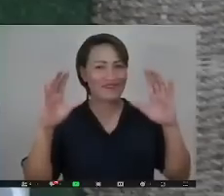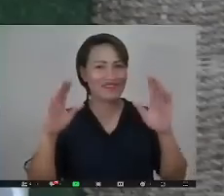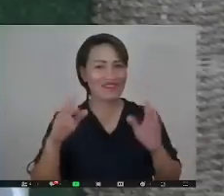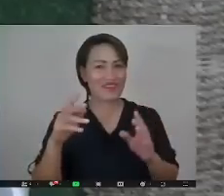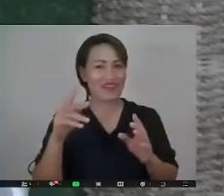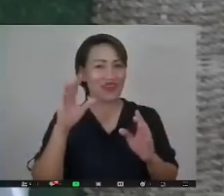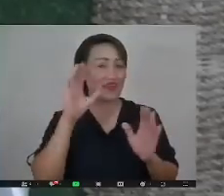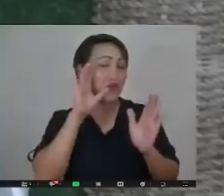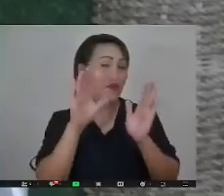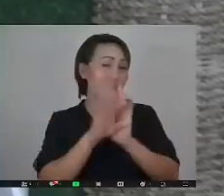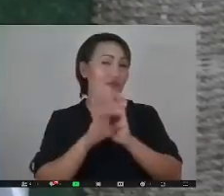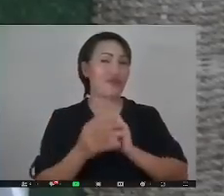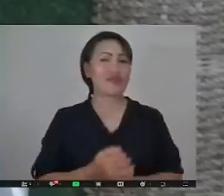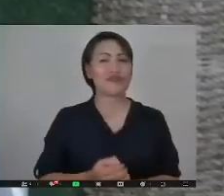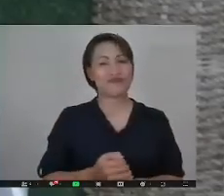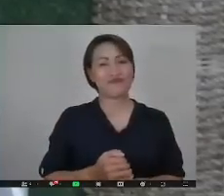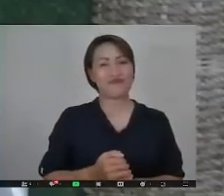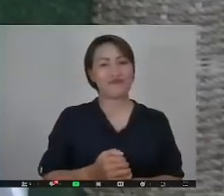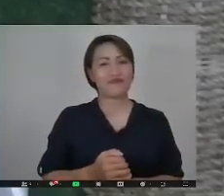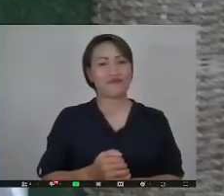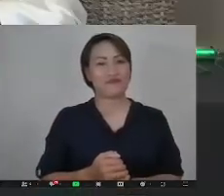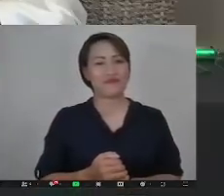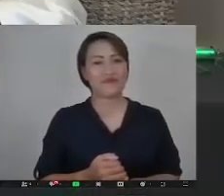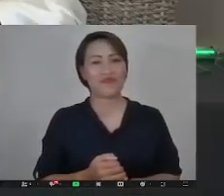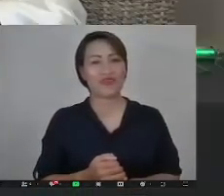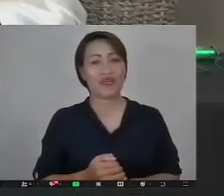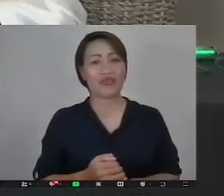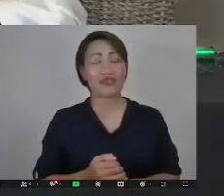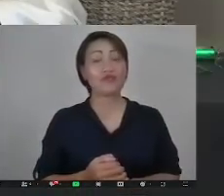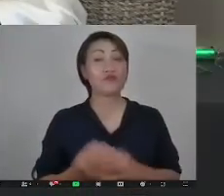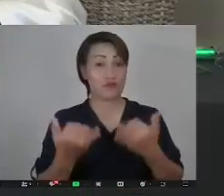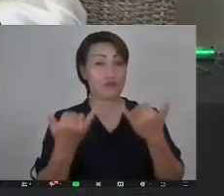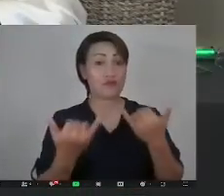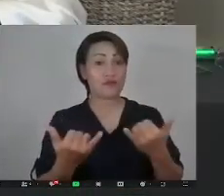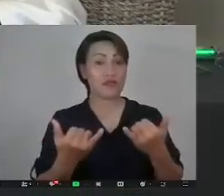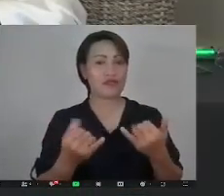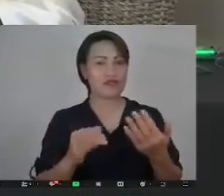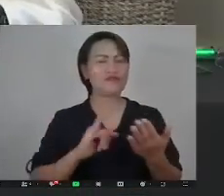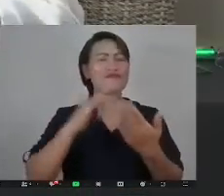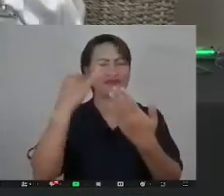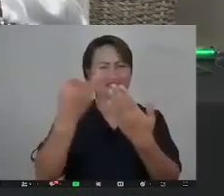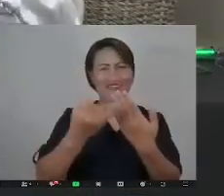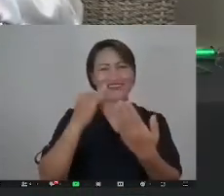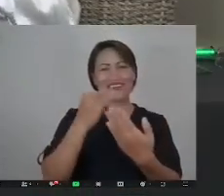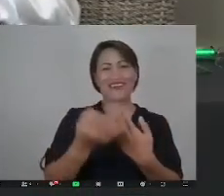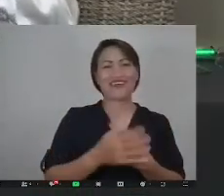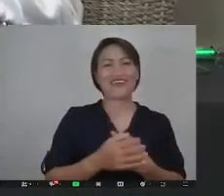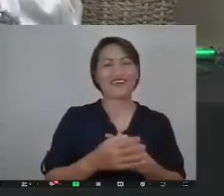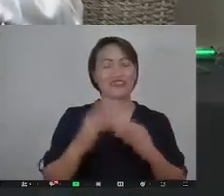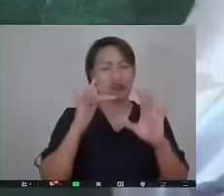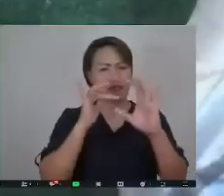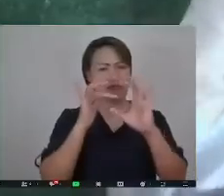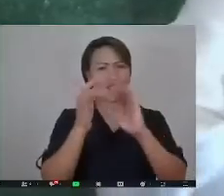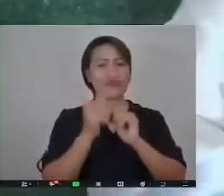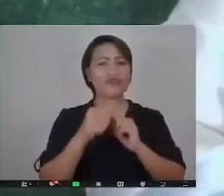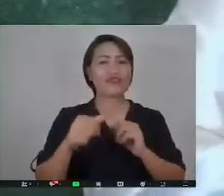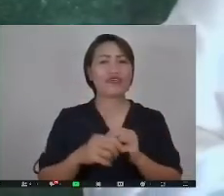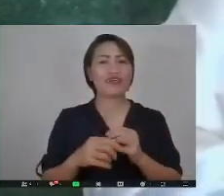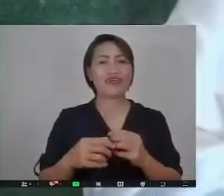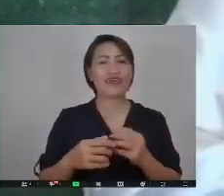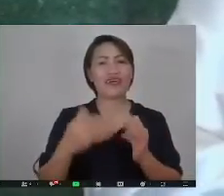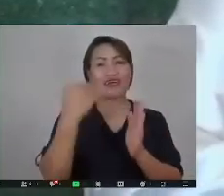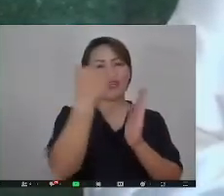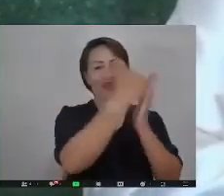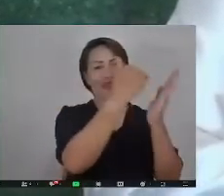event microsites. Yes, and that is why we invite you to visit our virtual gallery and view the Shensikula entries and